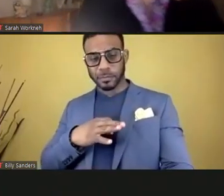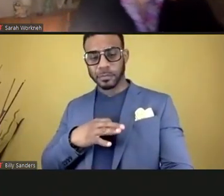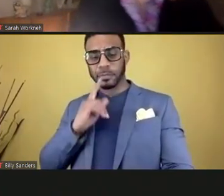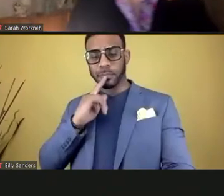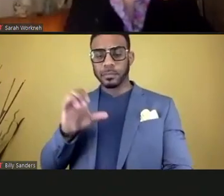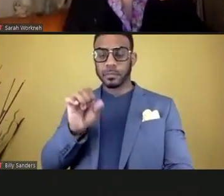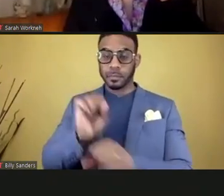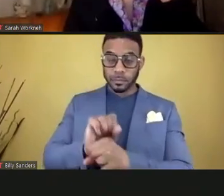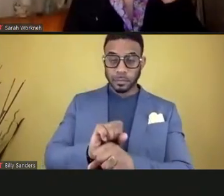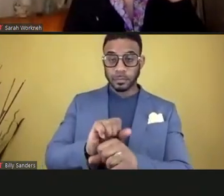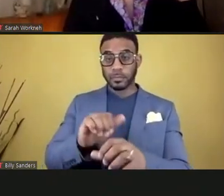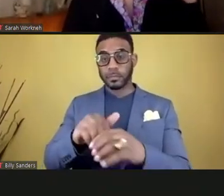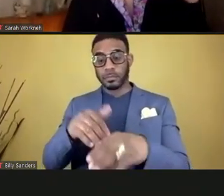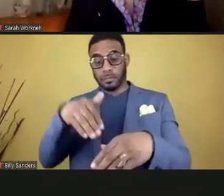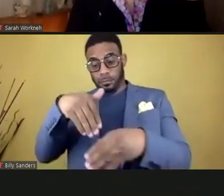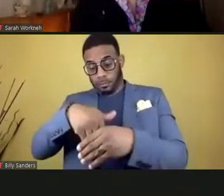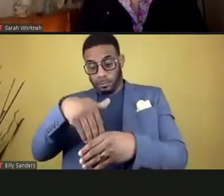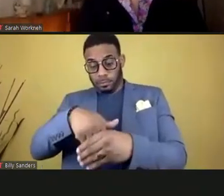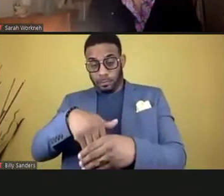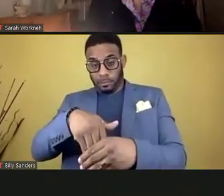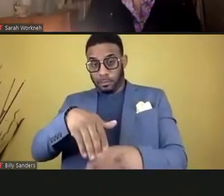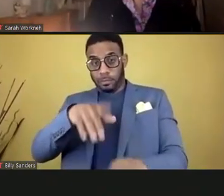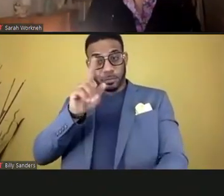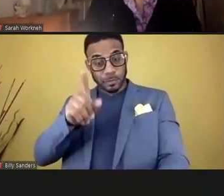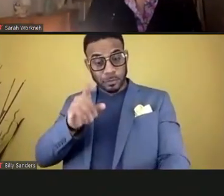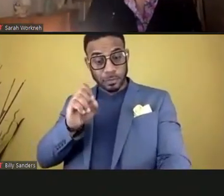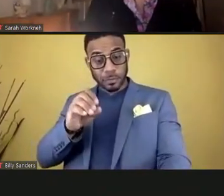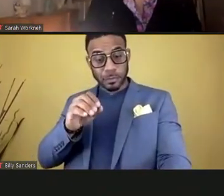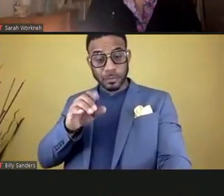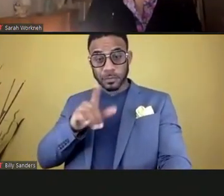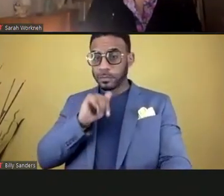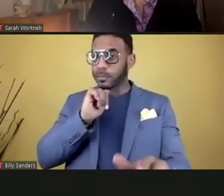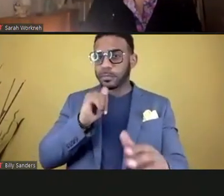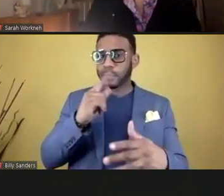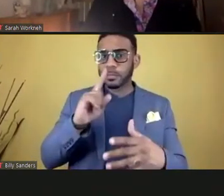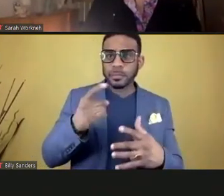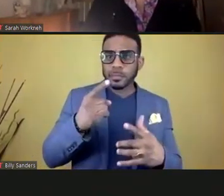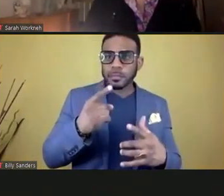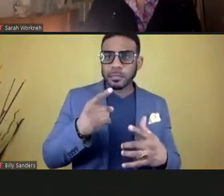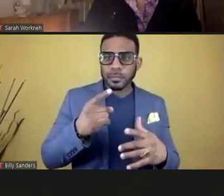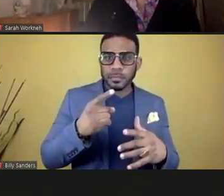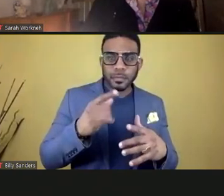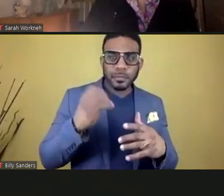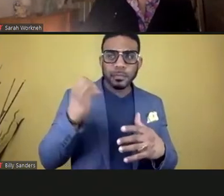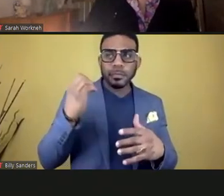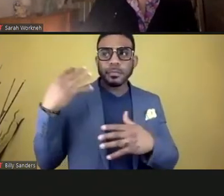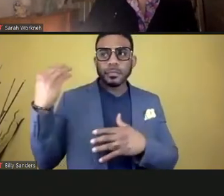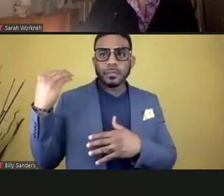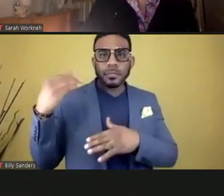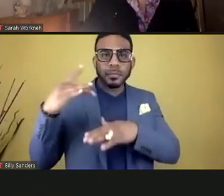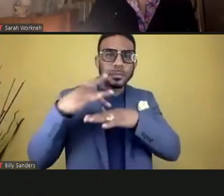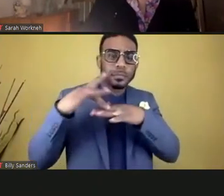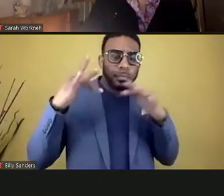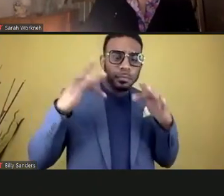doing work in on the inside, so that it's not just these external empty,